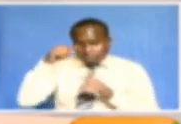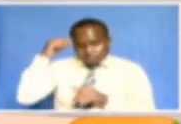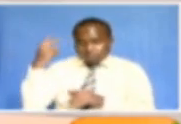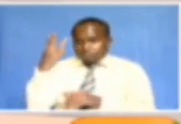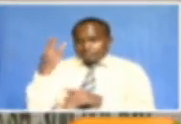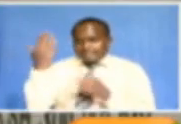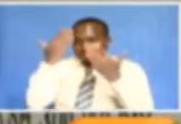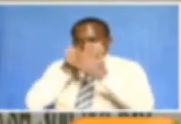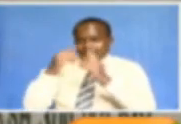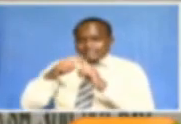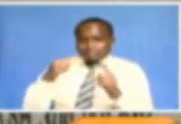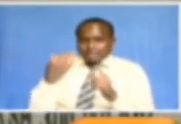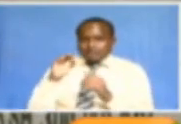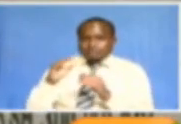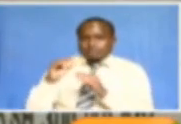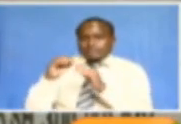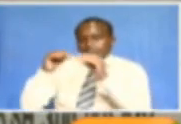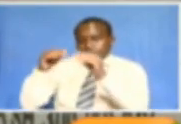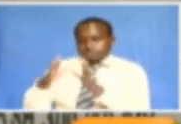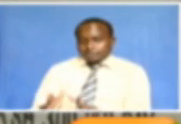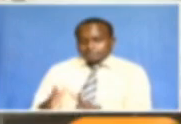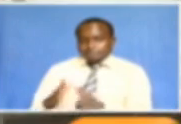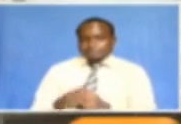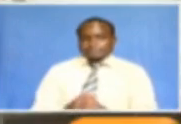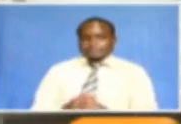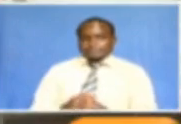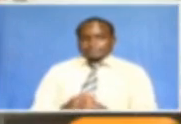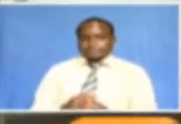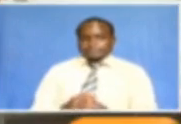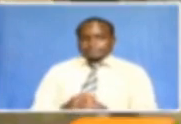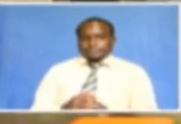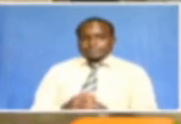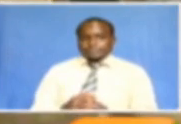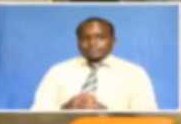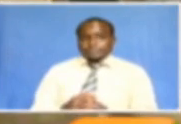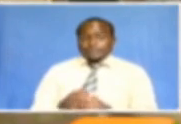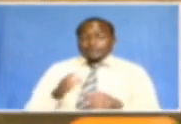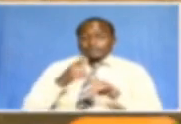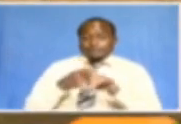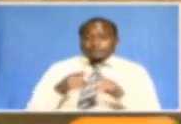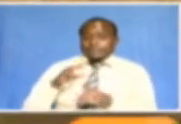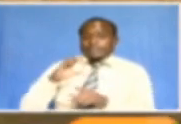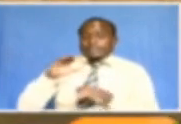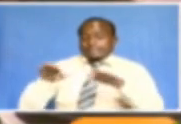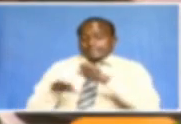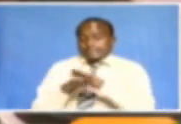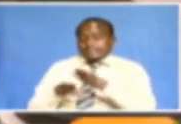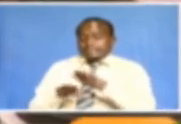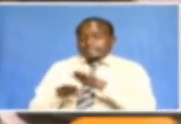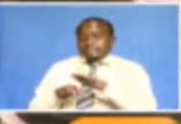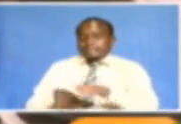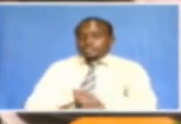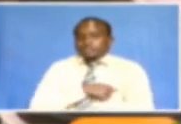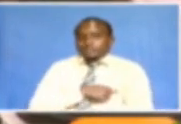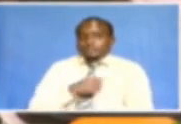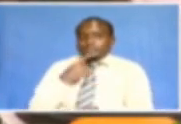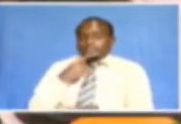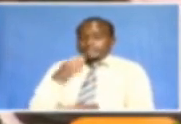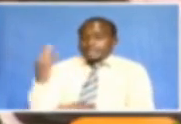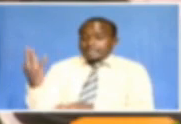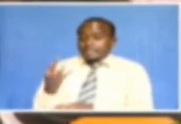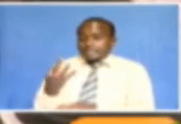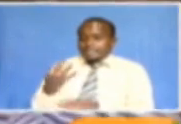of a secondary school teacher. Now, according to Koguta East Sublocation Assistant Chief Walter Oguche, the three had